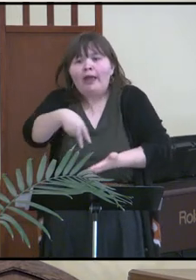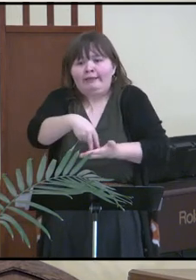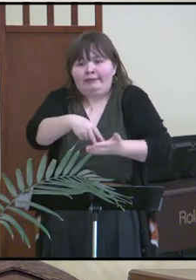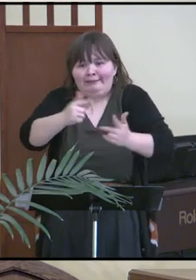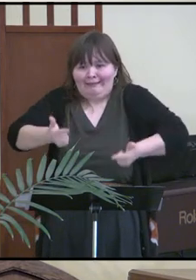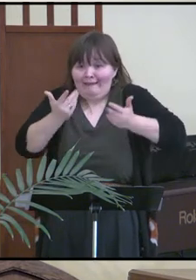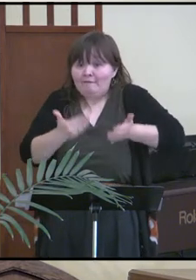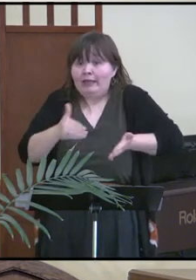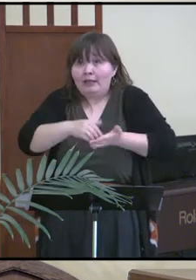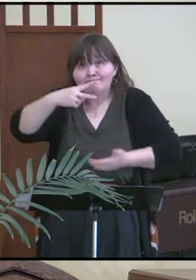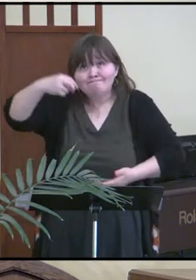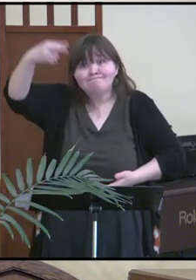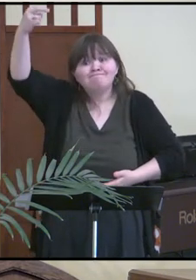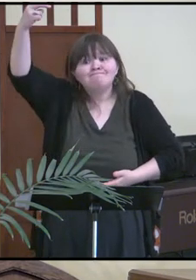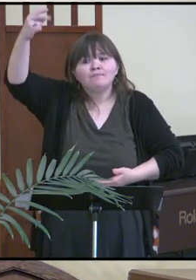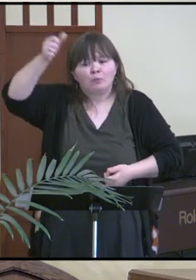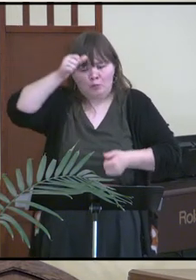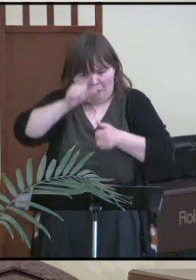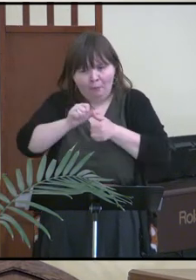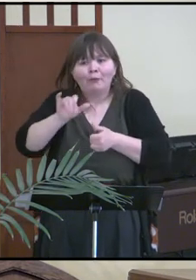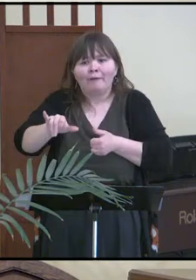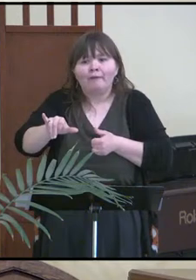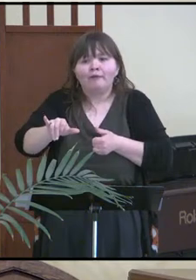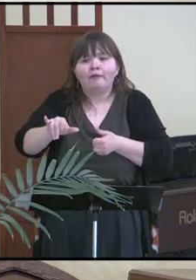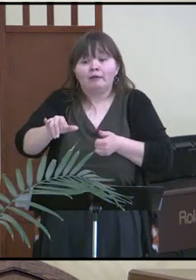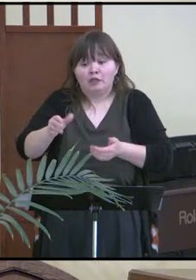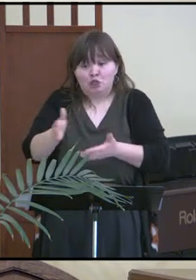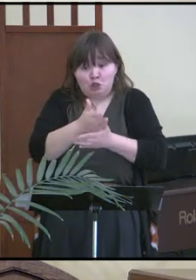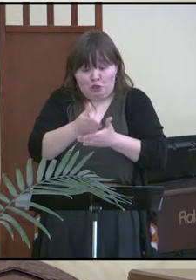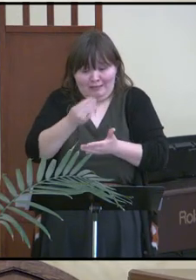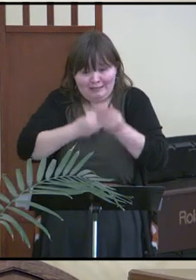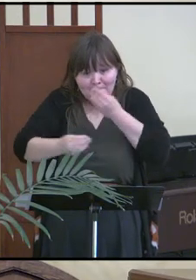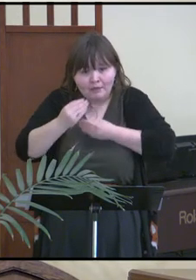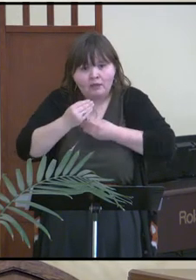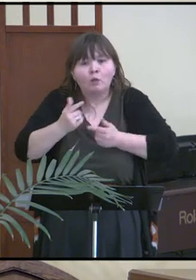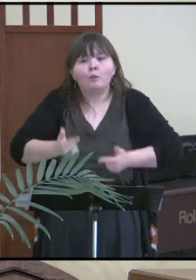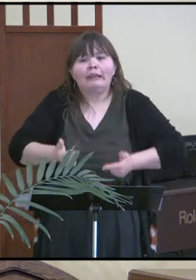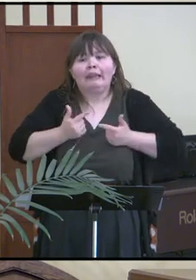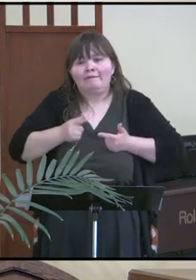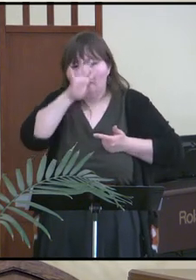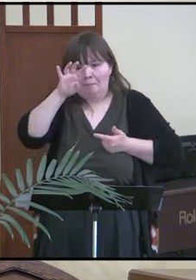again. And sharing this meal, we live out the mystery of our faith.